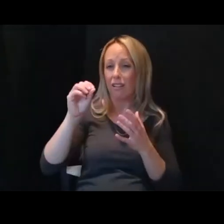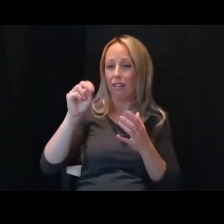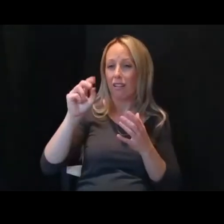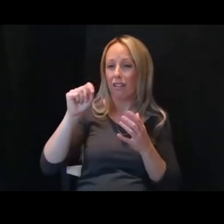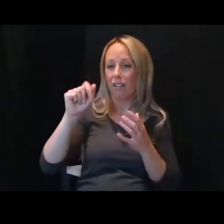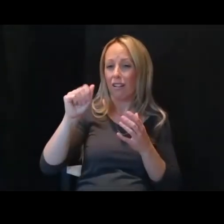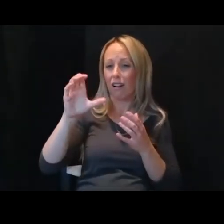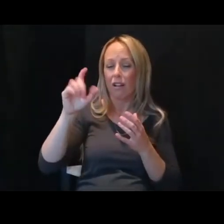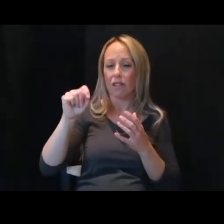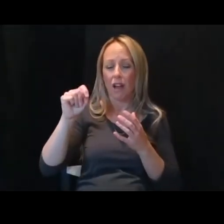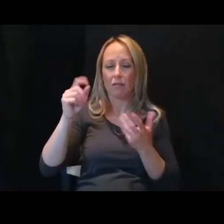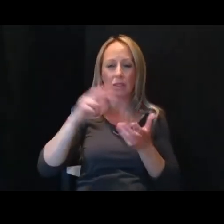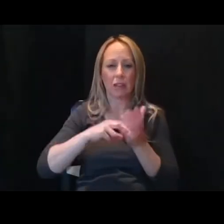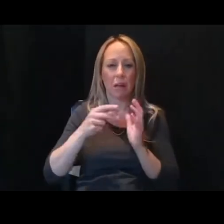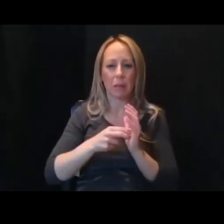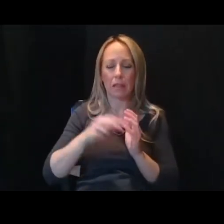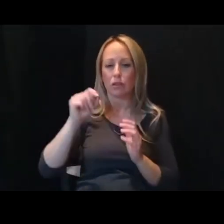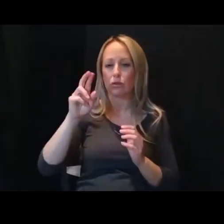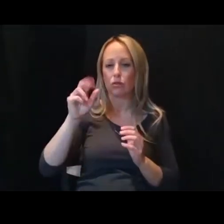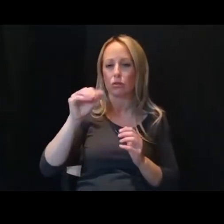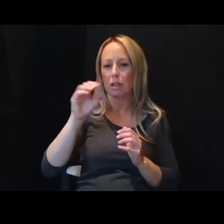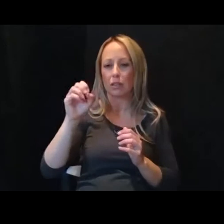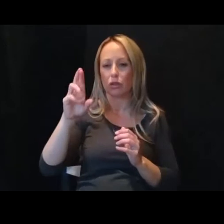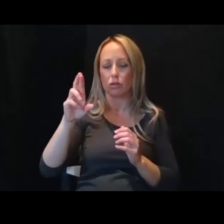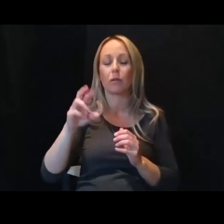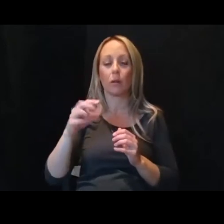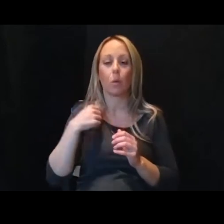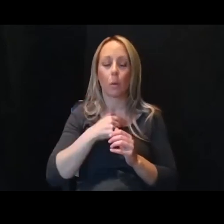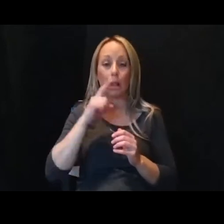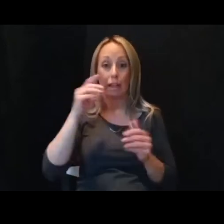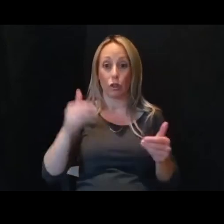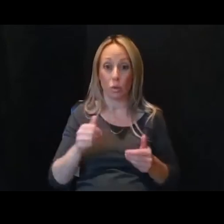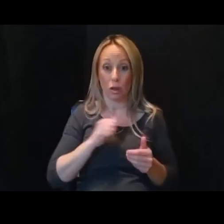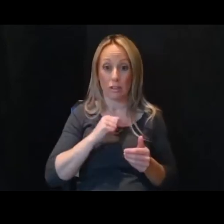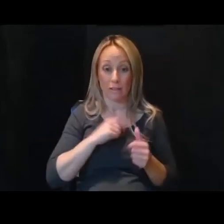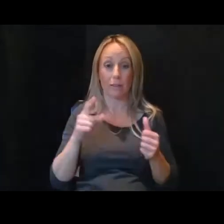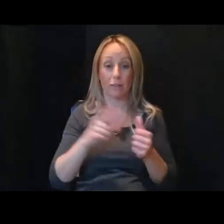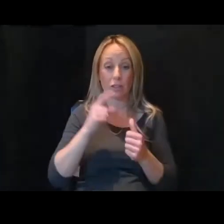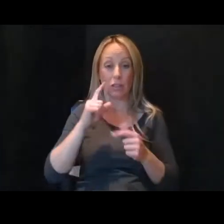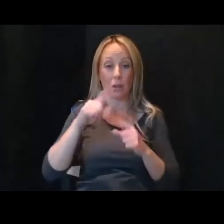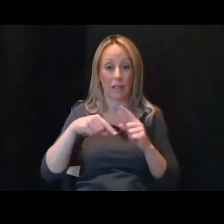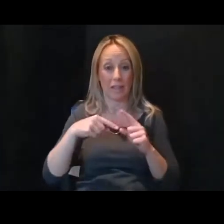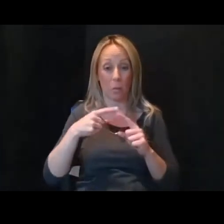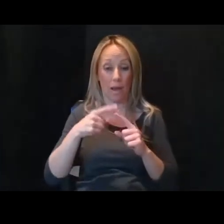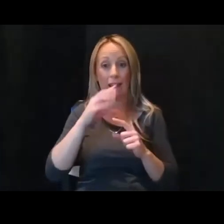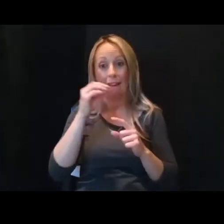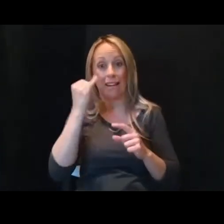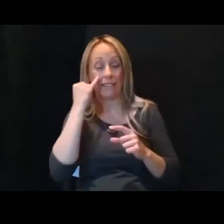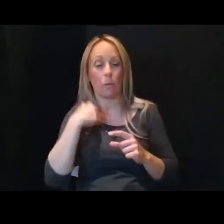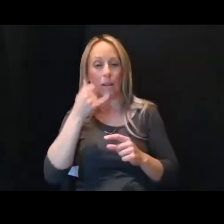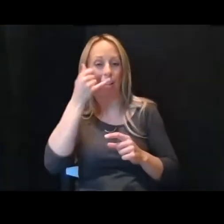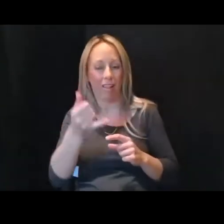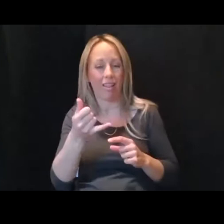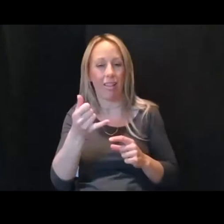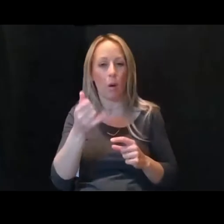expect when we do give them a call. We'll introduce ourselves and let them know that they were identified as a close contact to